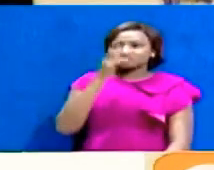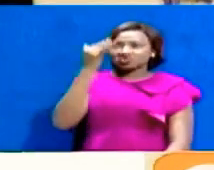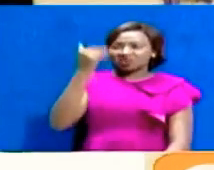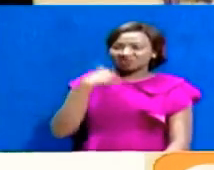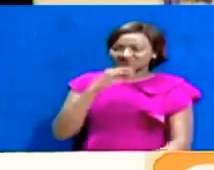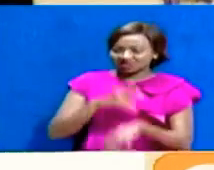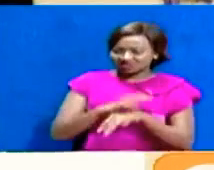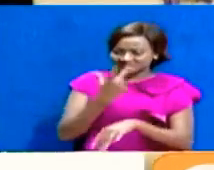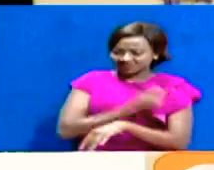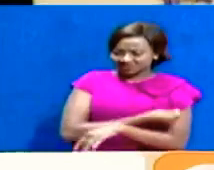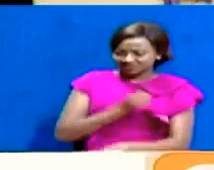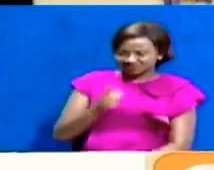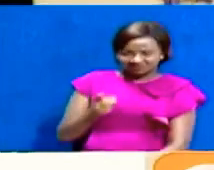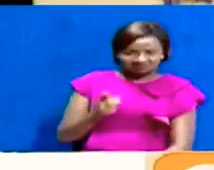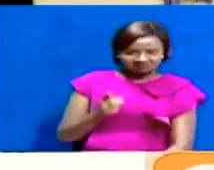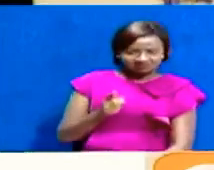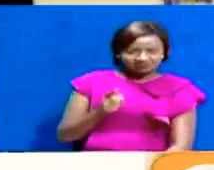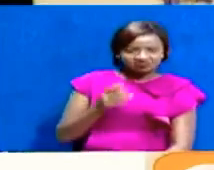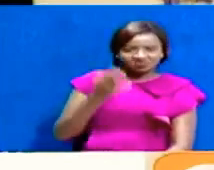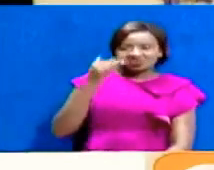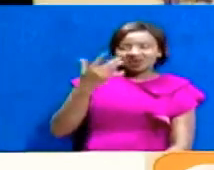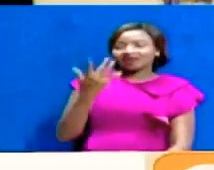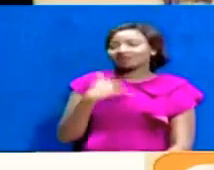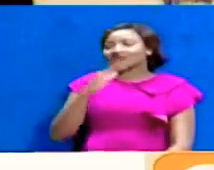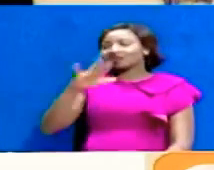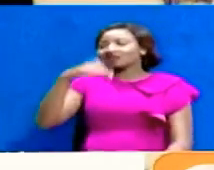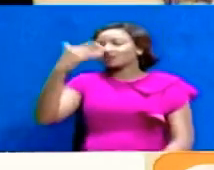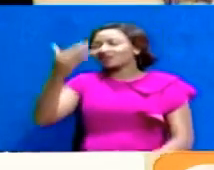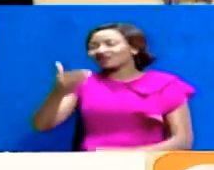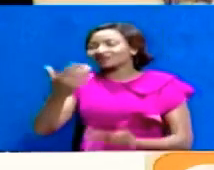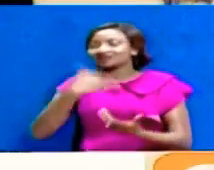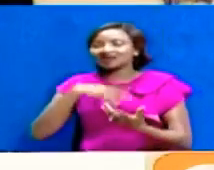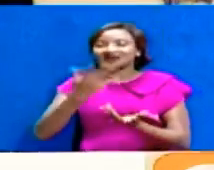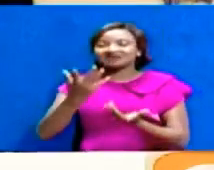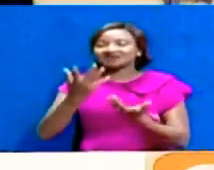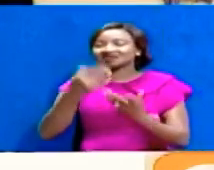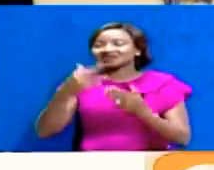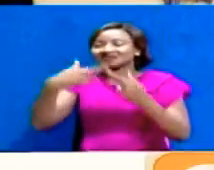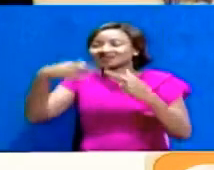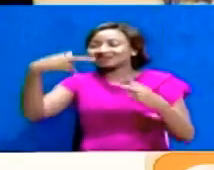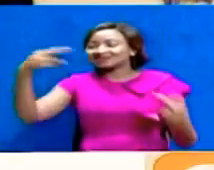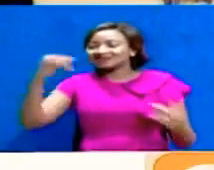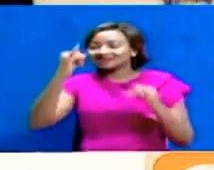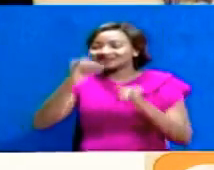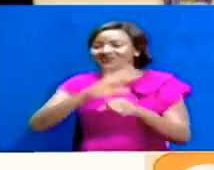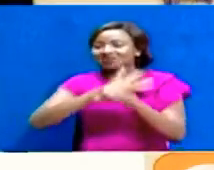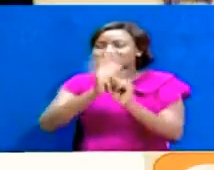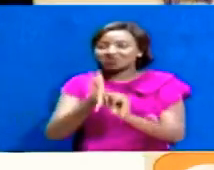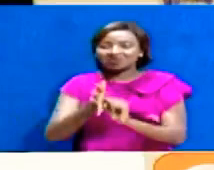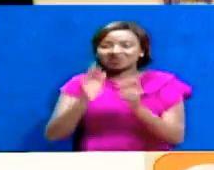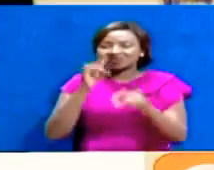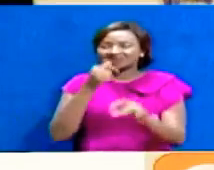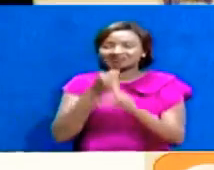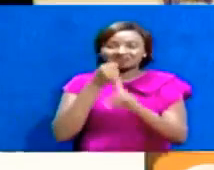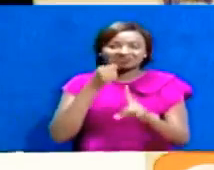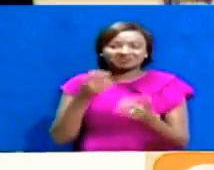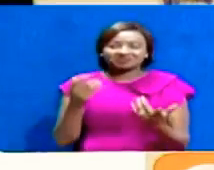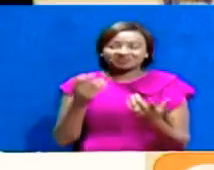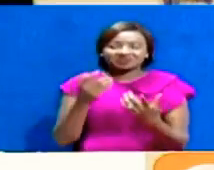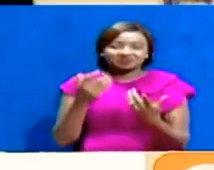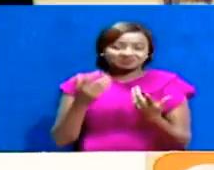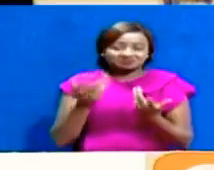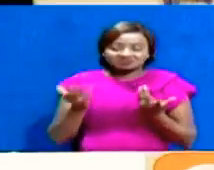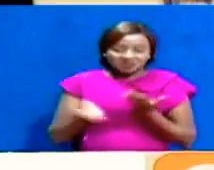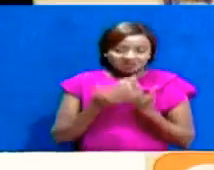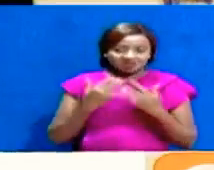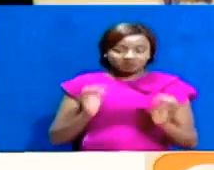this vaccine? Because there'll be a variant and it's not effective. Absolutely, that is not true. Booster doses will